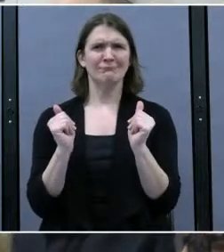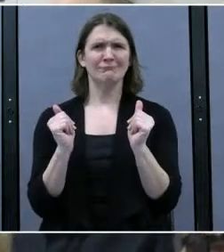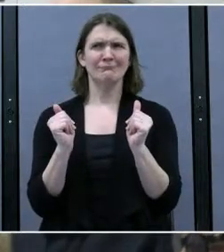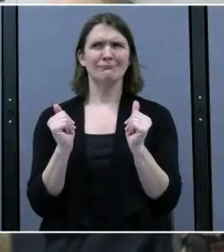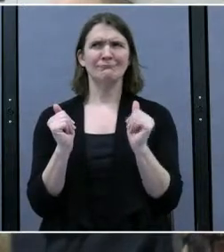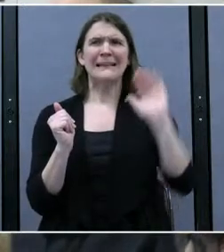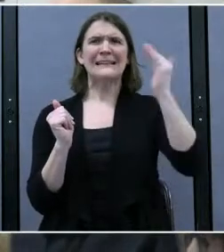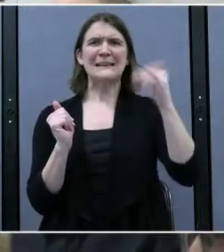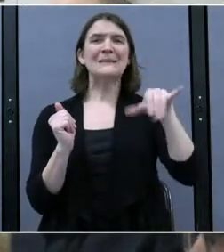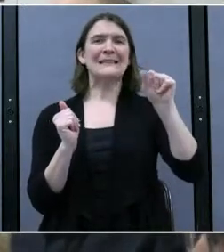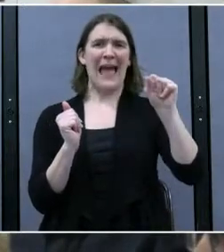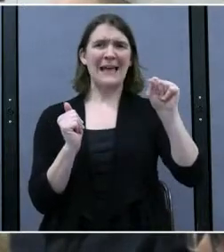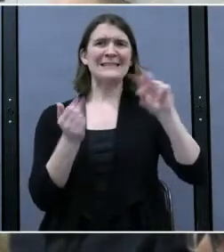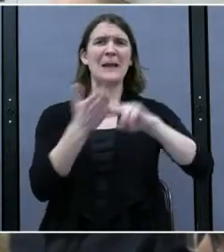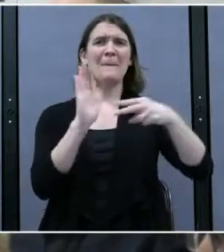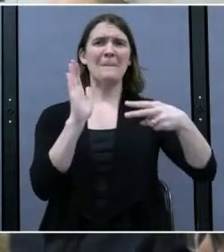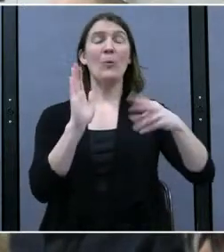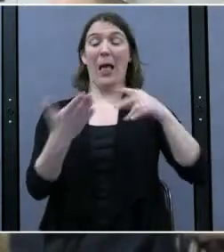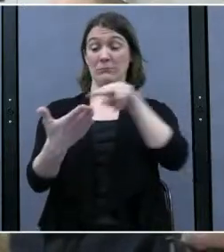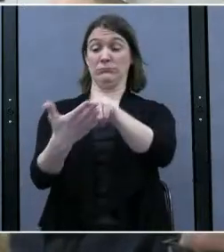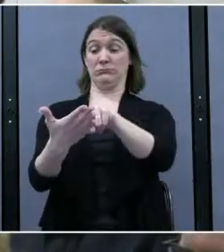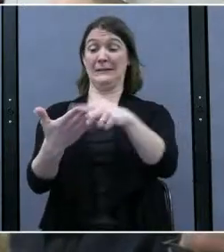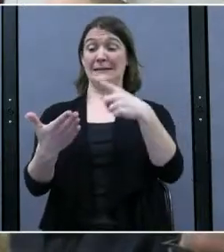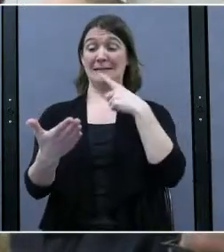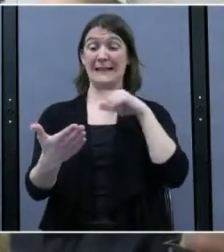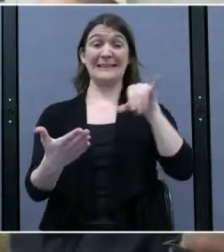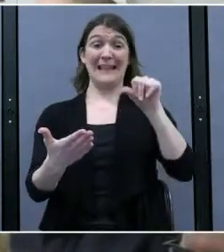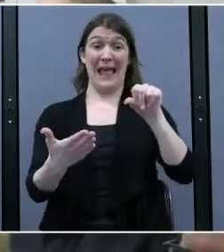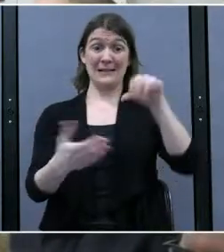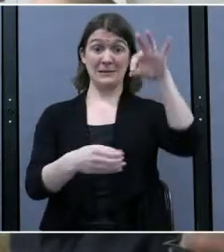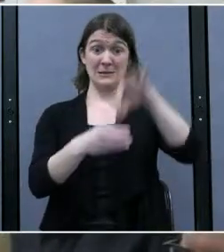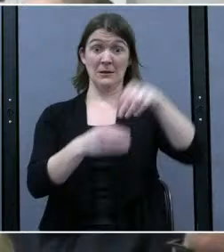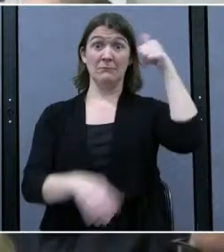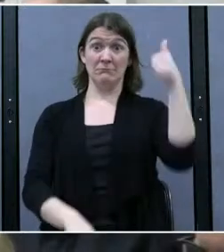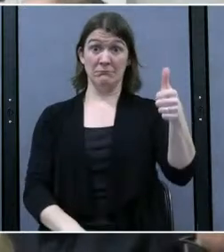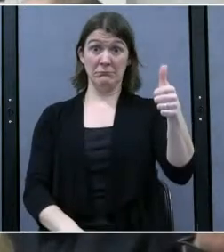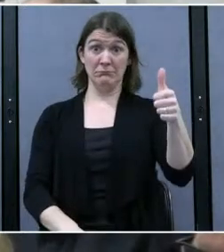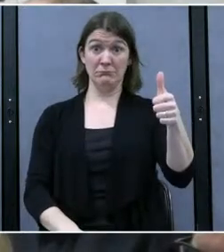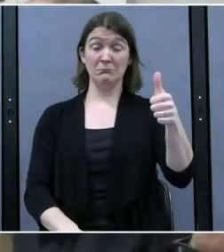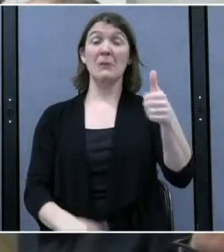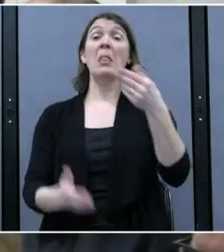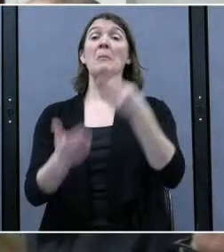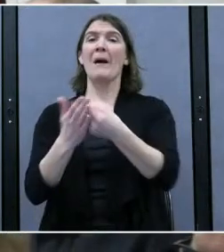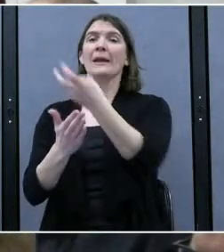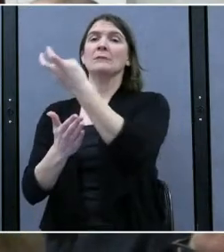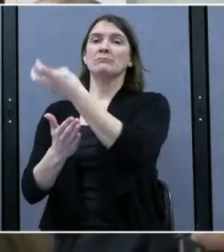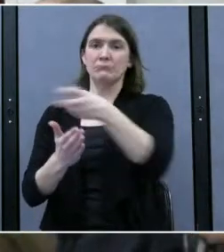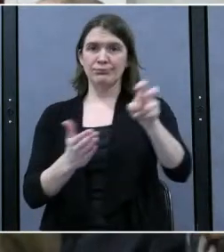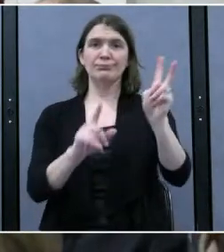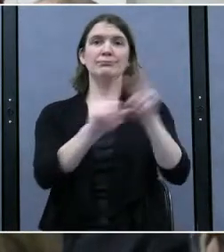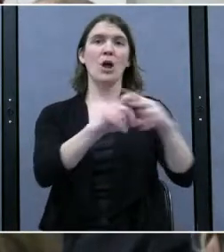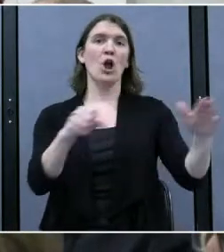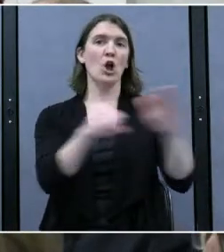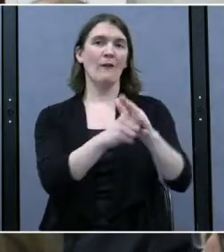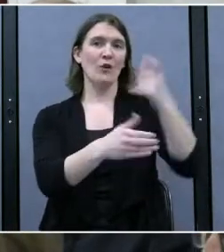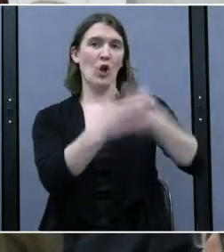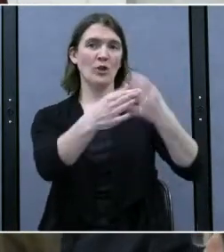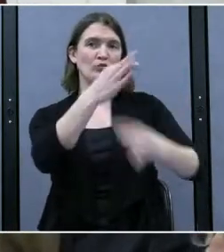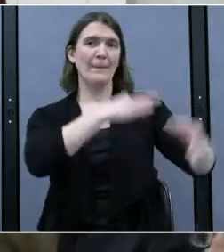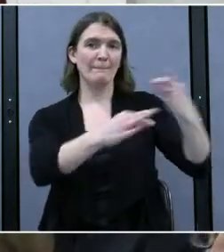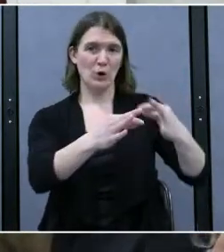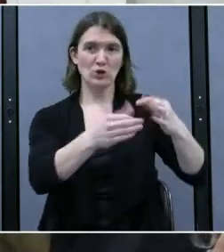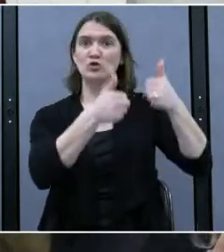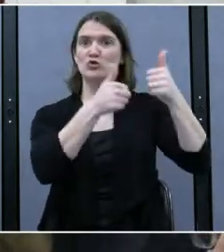it sounds like a yes vote is using, according to this, it says the yes vote will pay for that money from the unassigned fund balance with